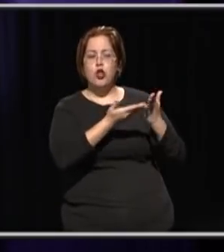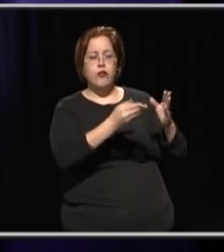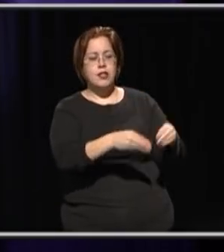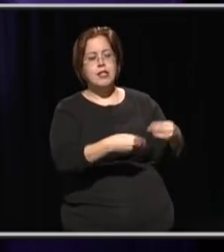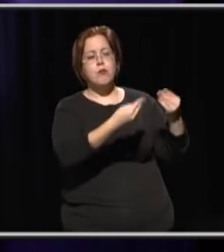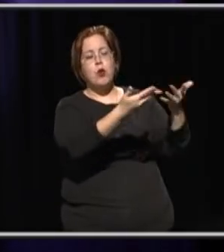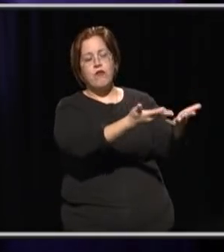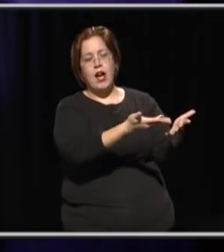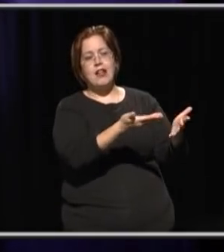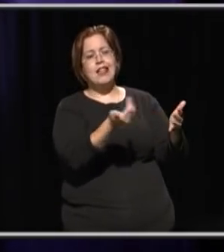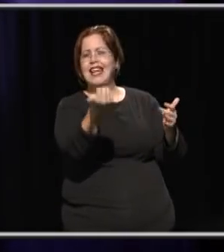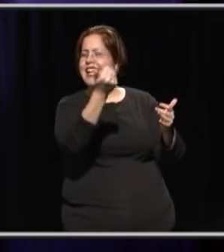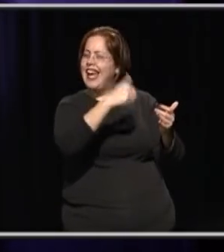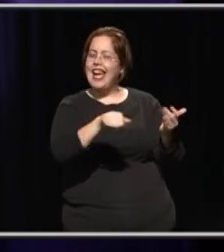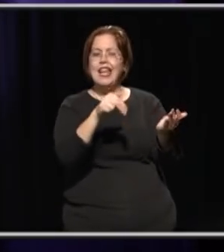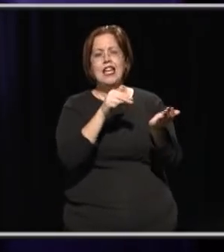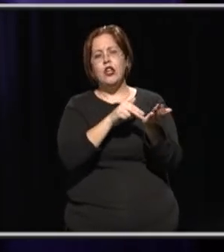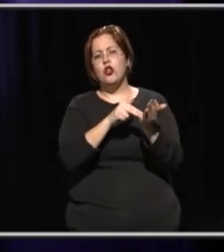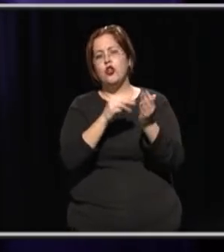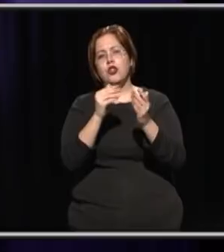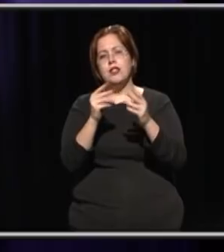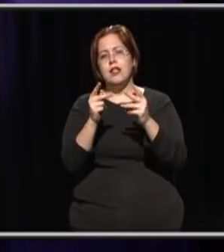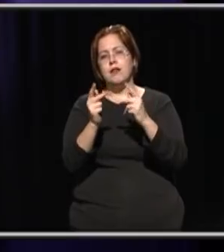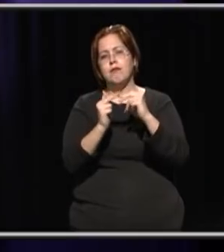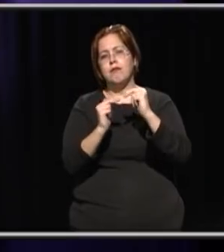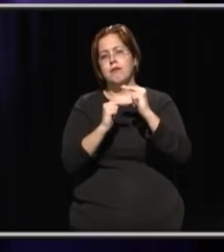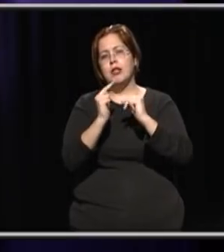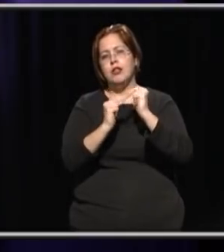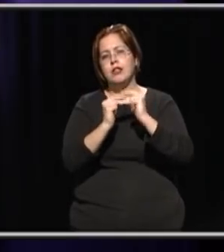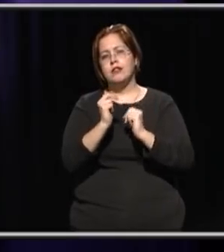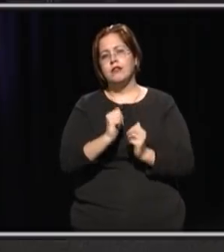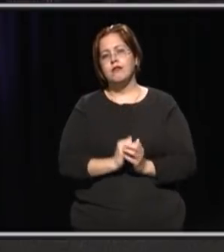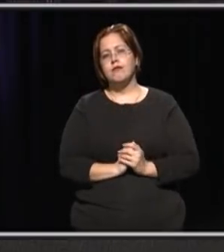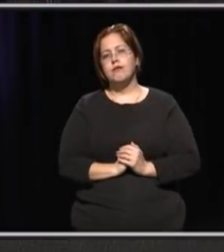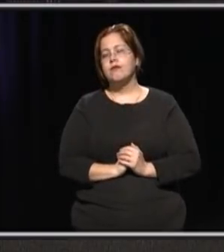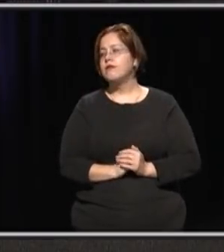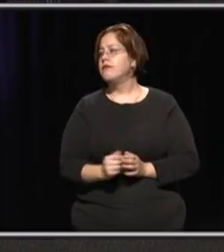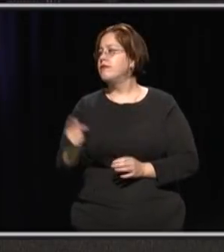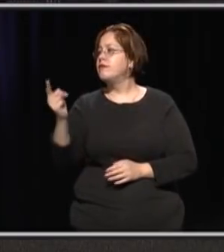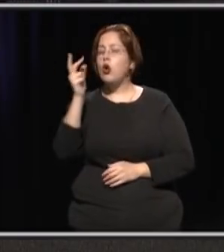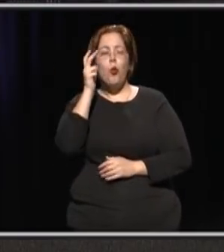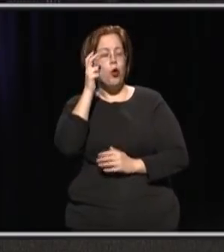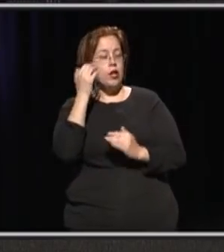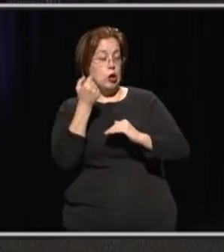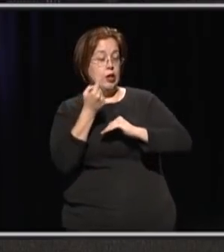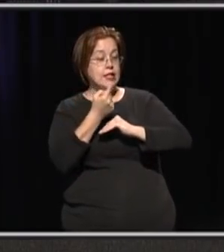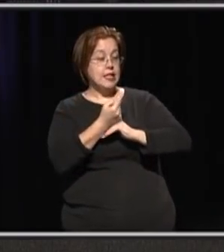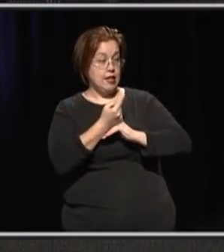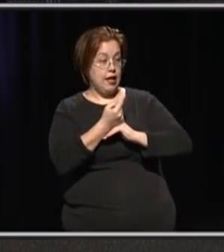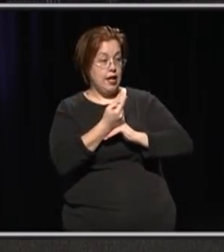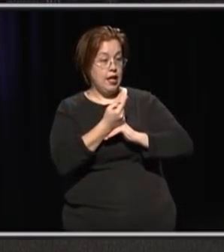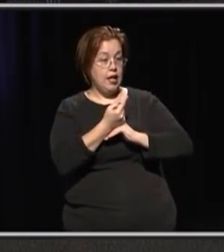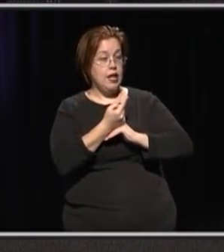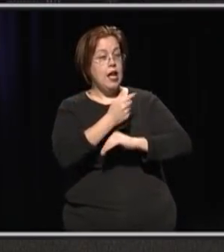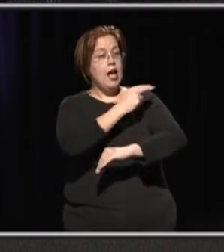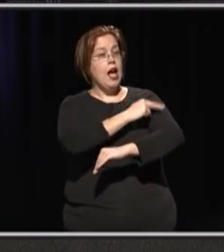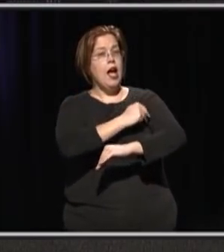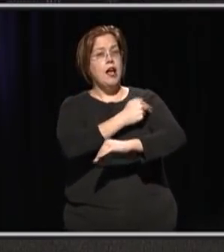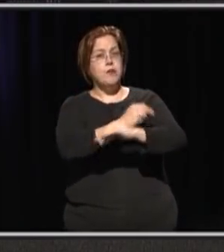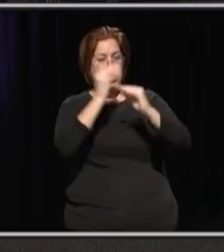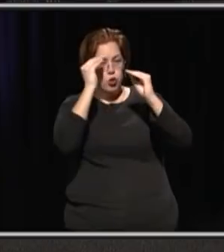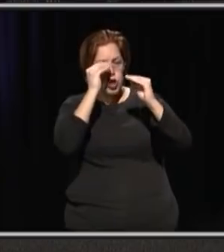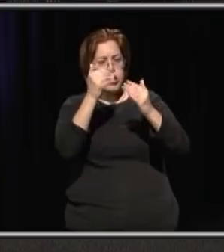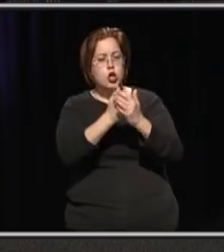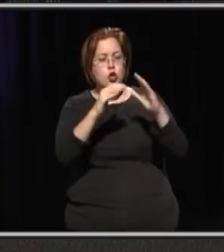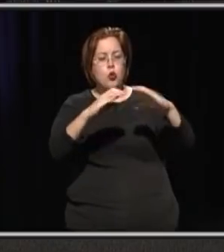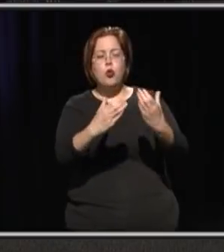provided in any of our nursing facilities. We're hearing today that hospitals are training a new group